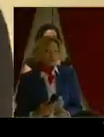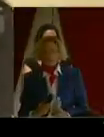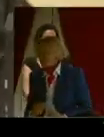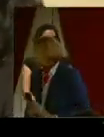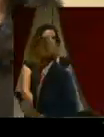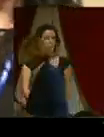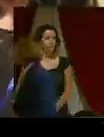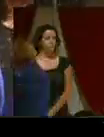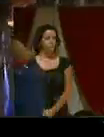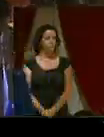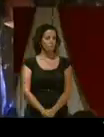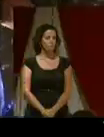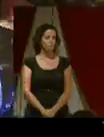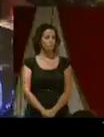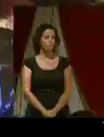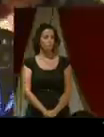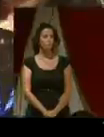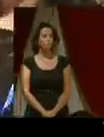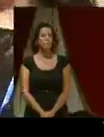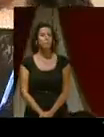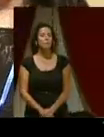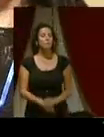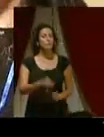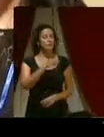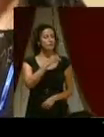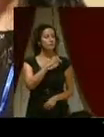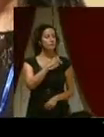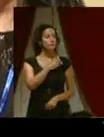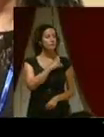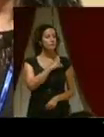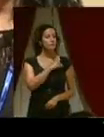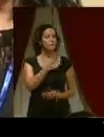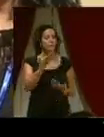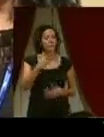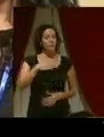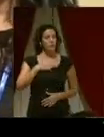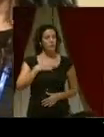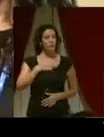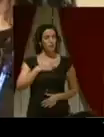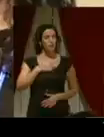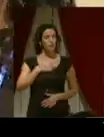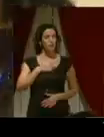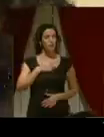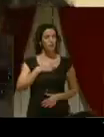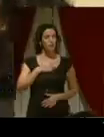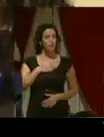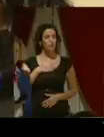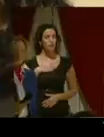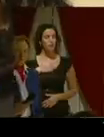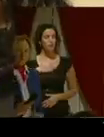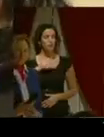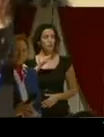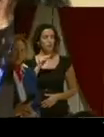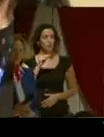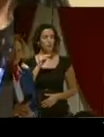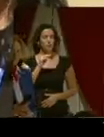Sí, es verdad, preguntas en el último. Tienen preguntas, la parte. You have questions? Do you have questions?